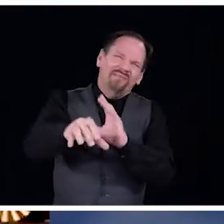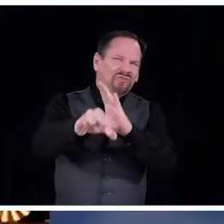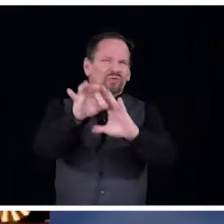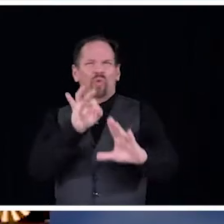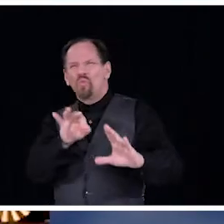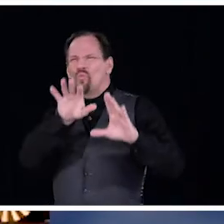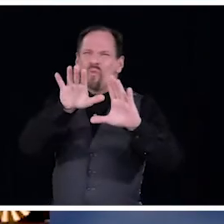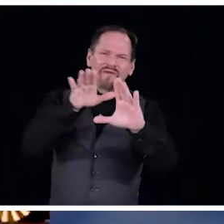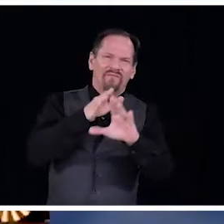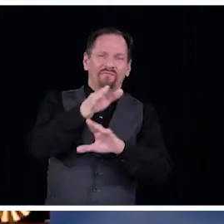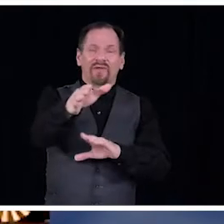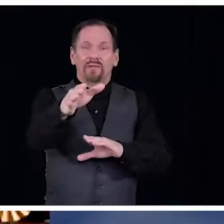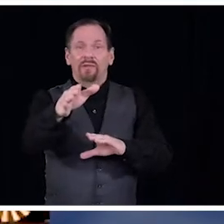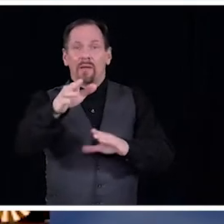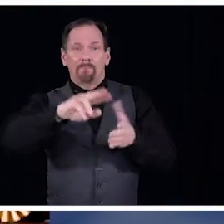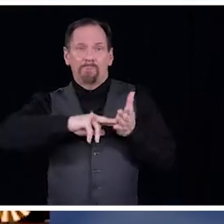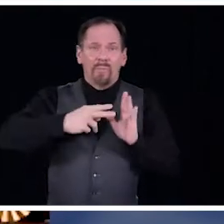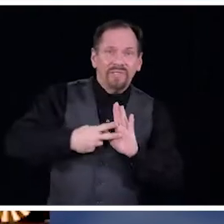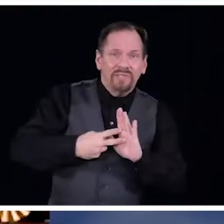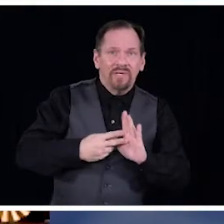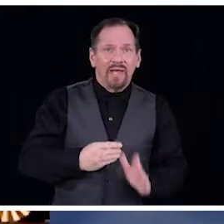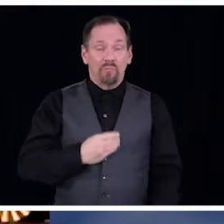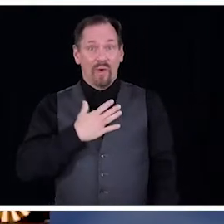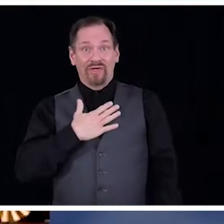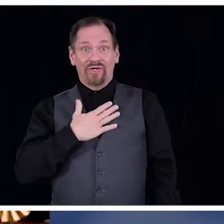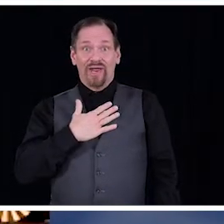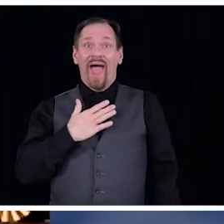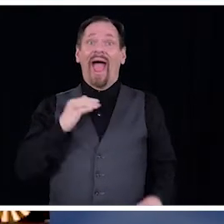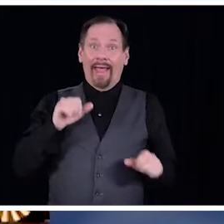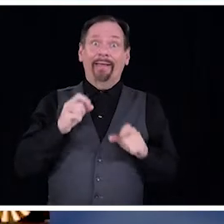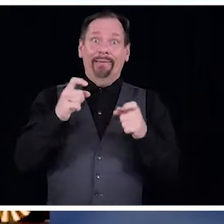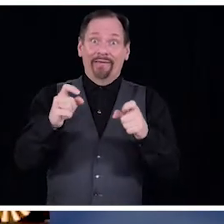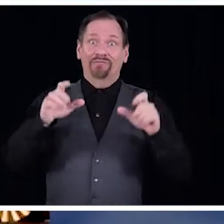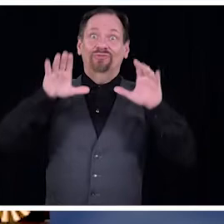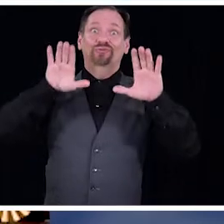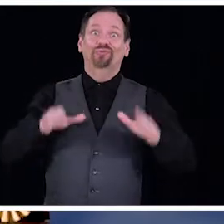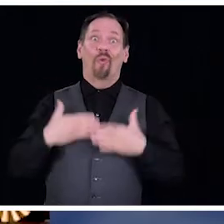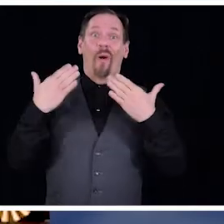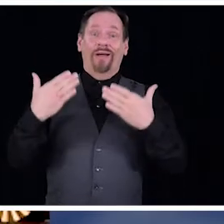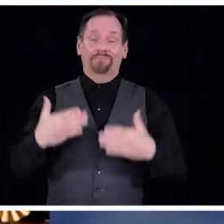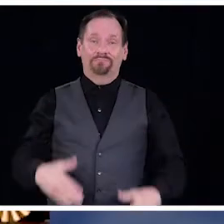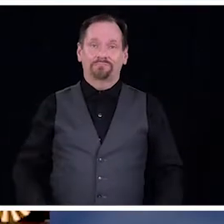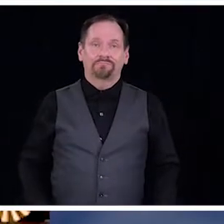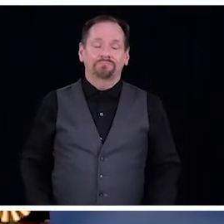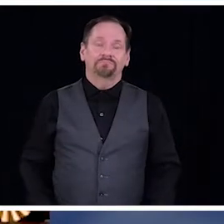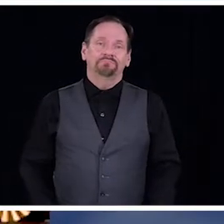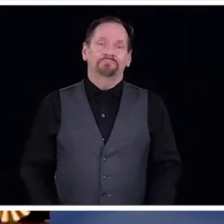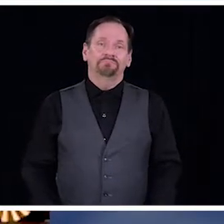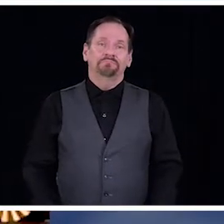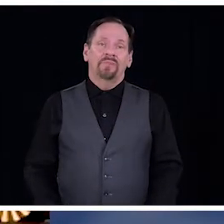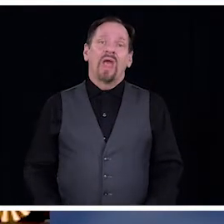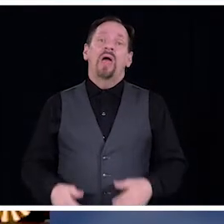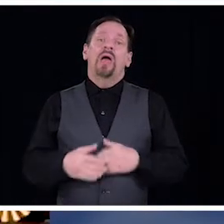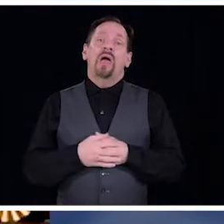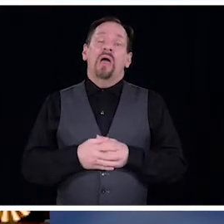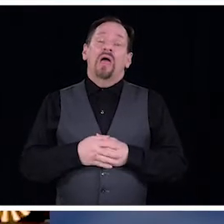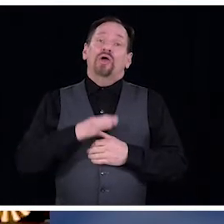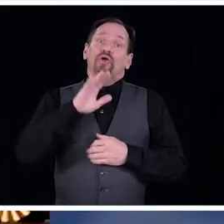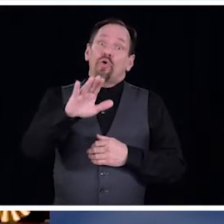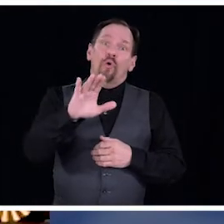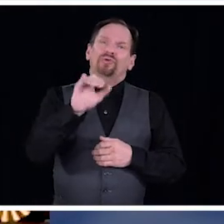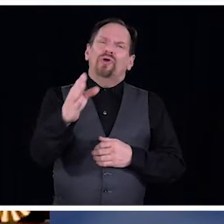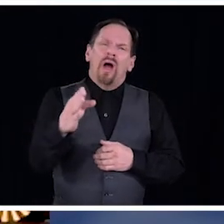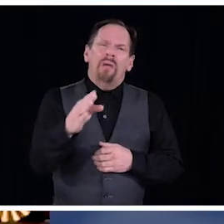purpose, inspiration, and the potential to give great joy. Your job will be to make sure that you become not just practitioners of the